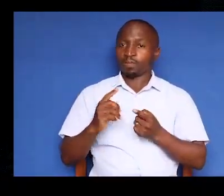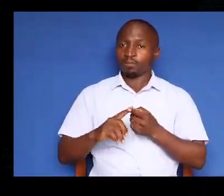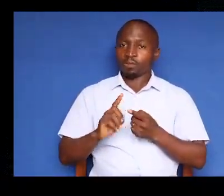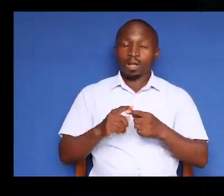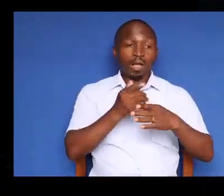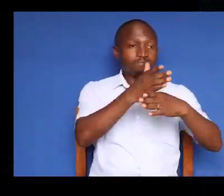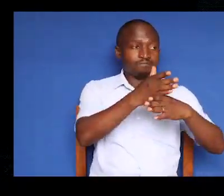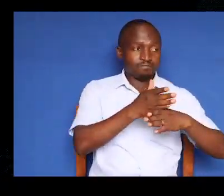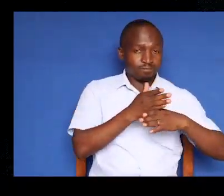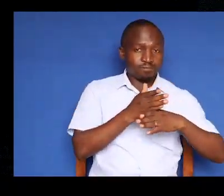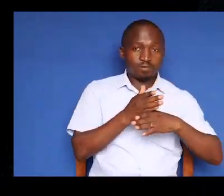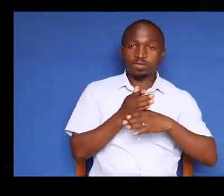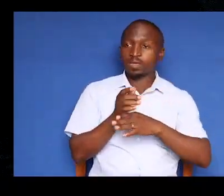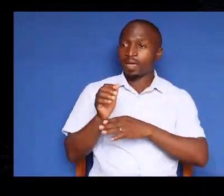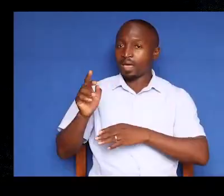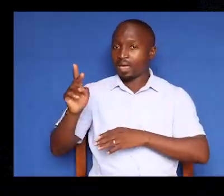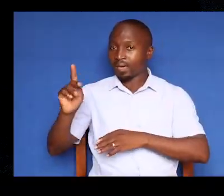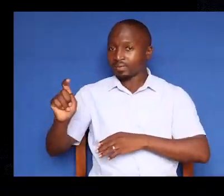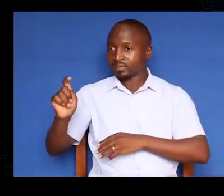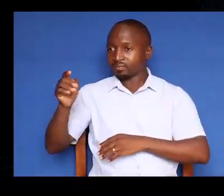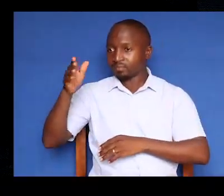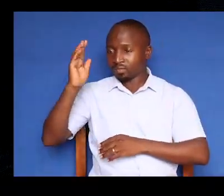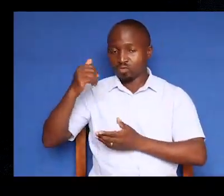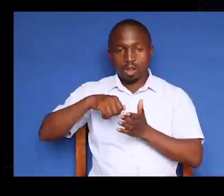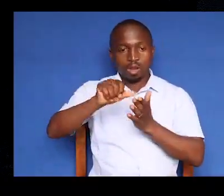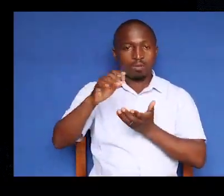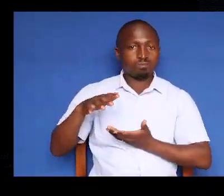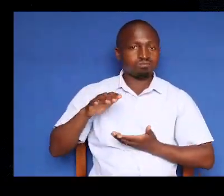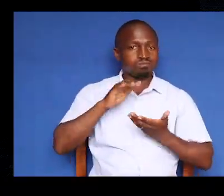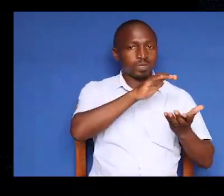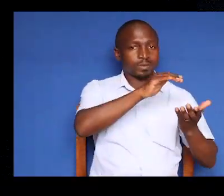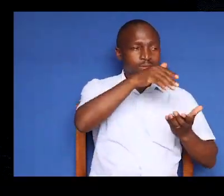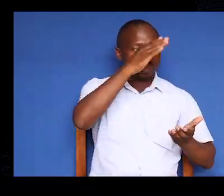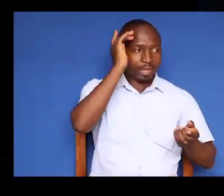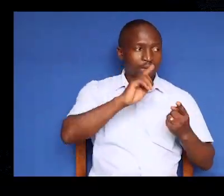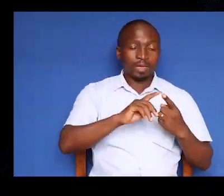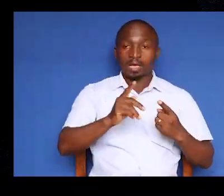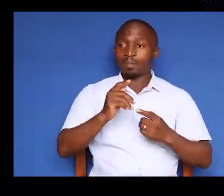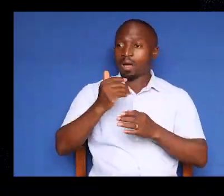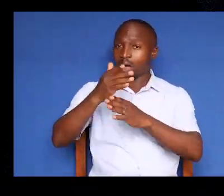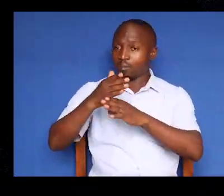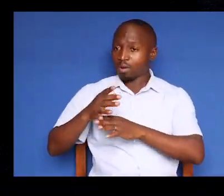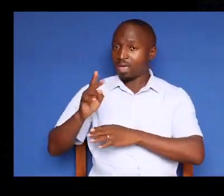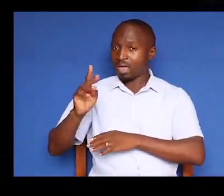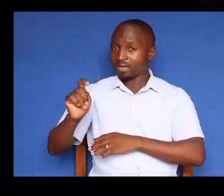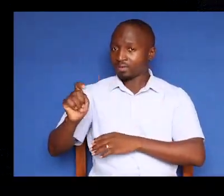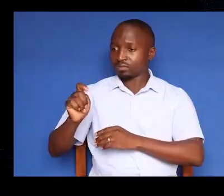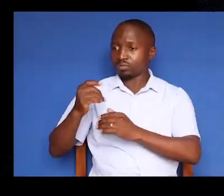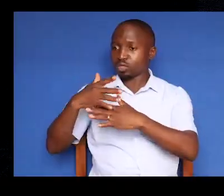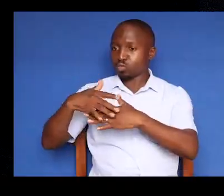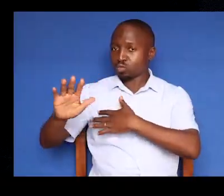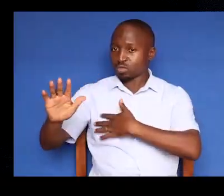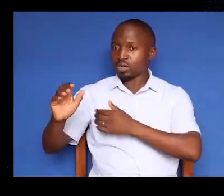paid by company X to the government. And if company X sells to company Y, company Y